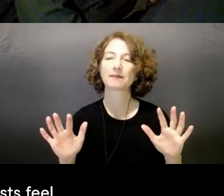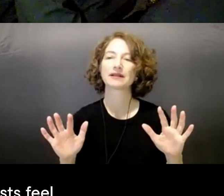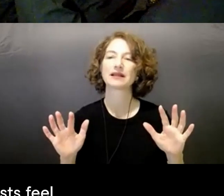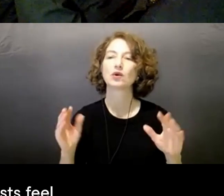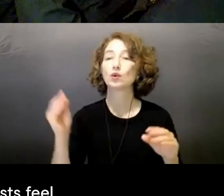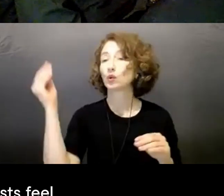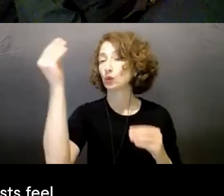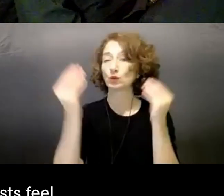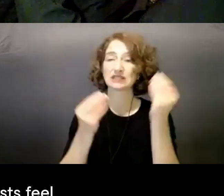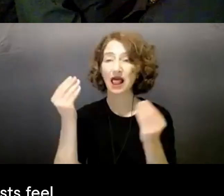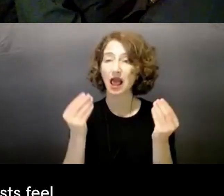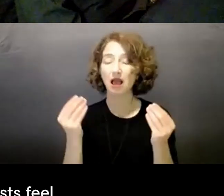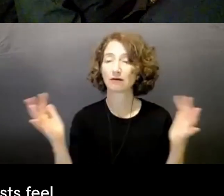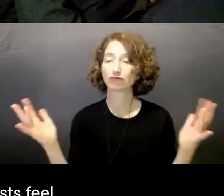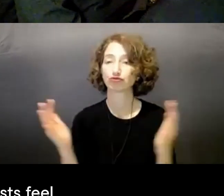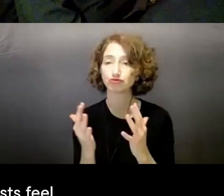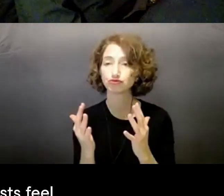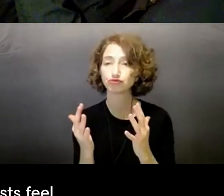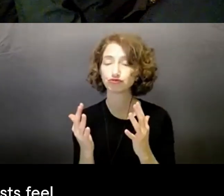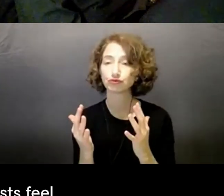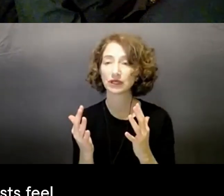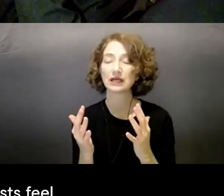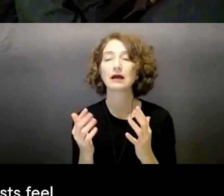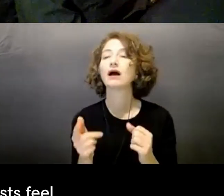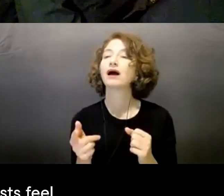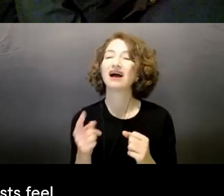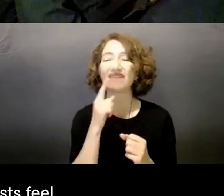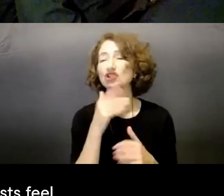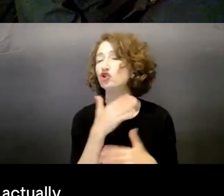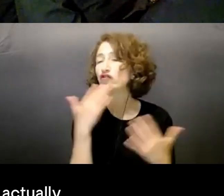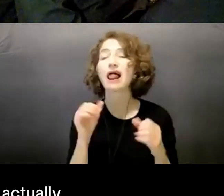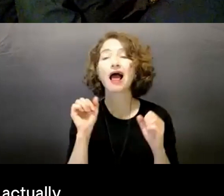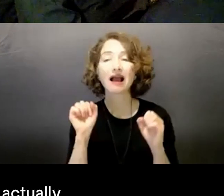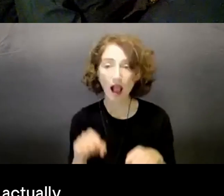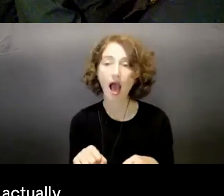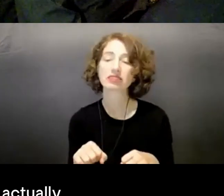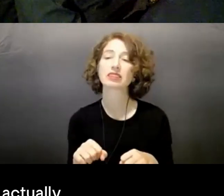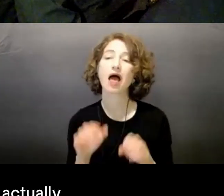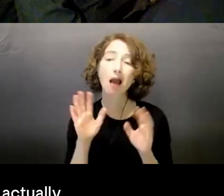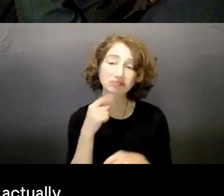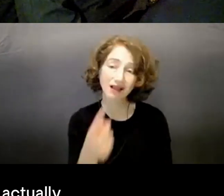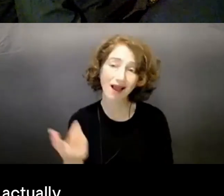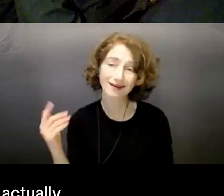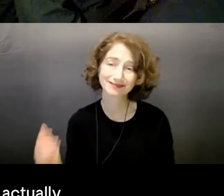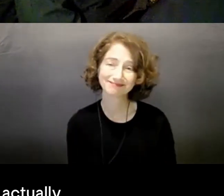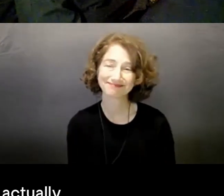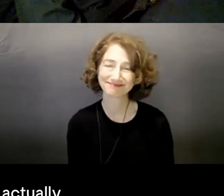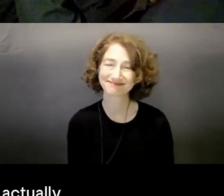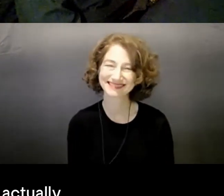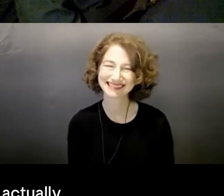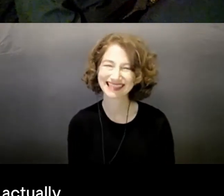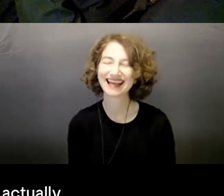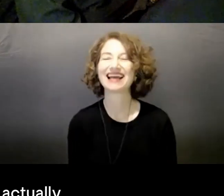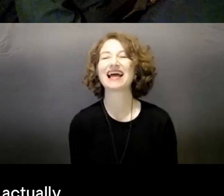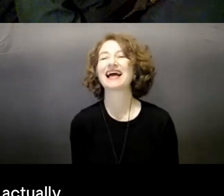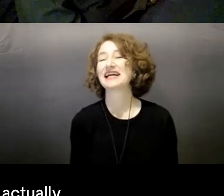artists feel that they are allowed to cancel if it gets too much. So we had actually quite a few